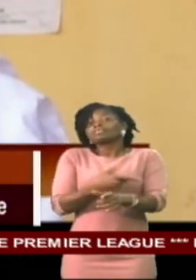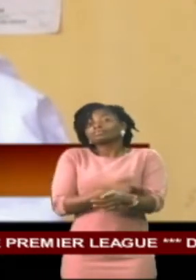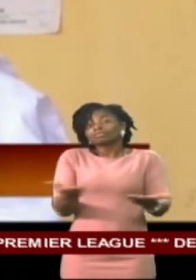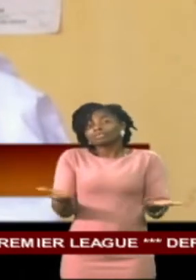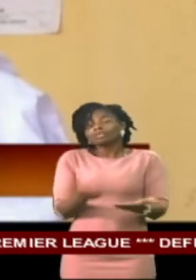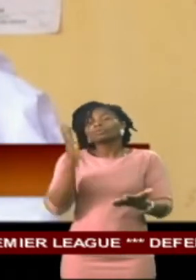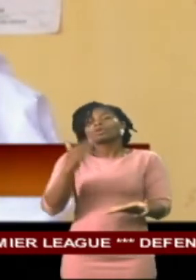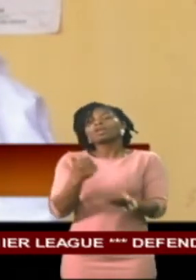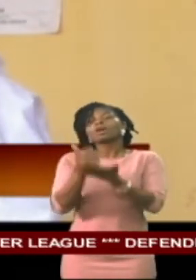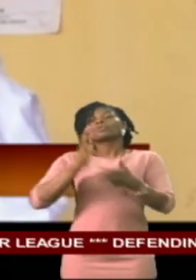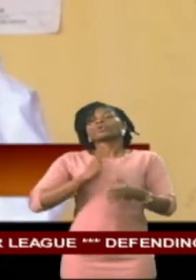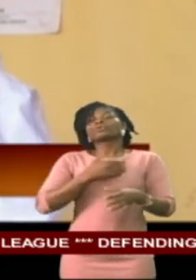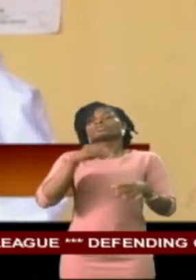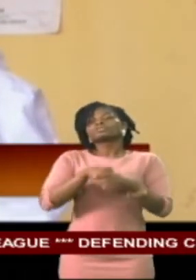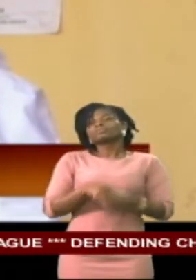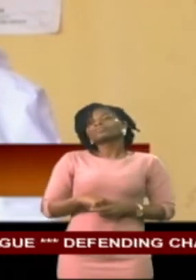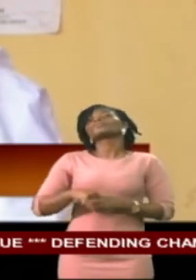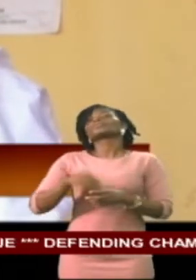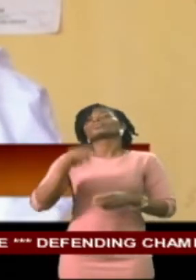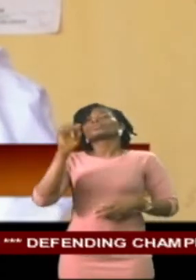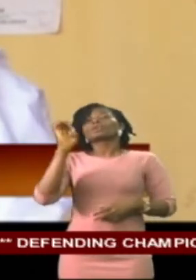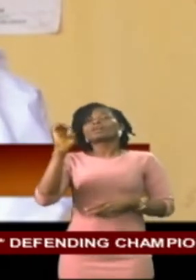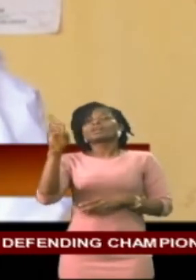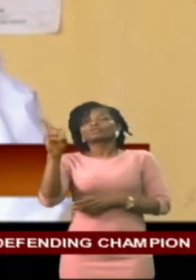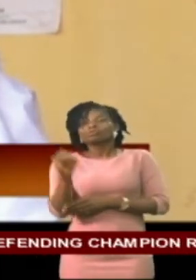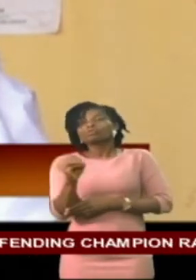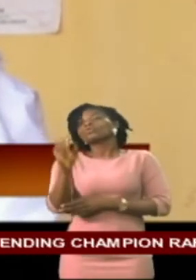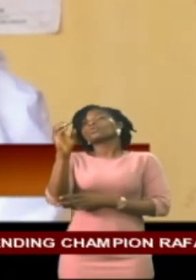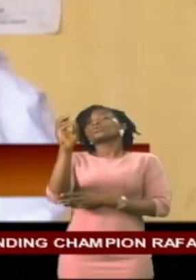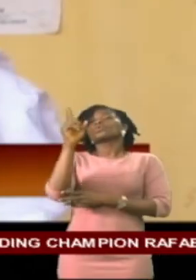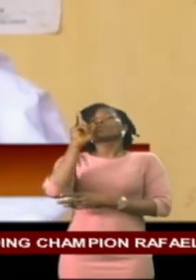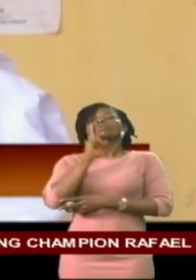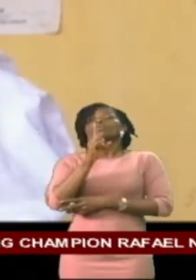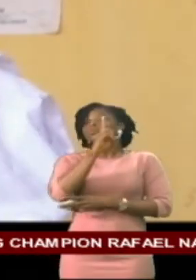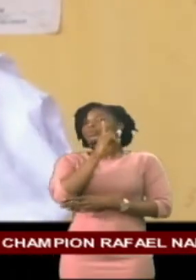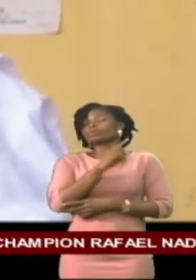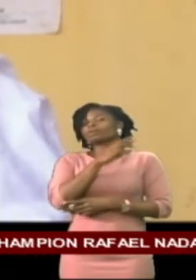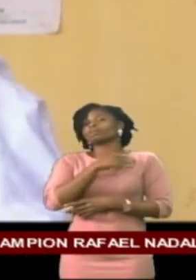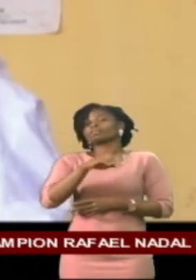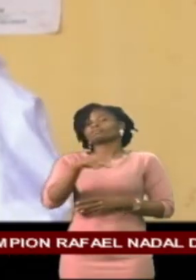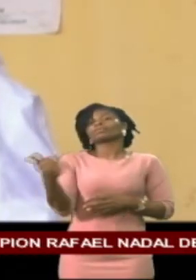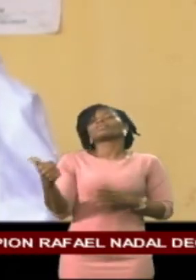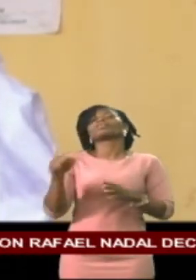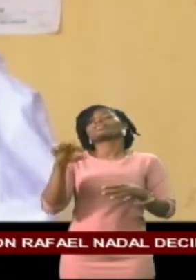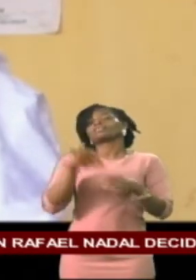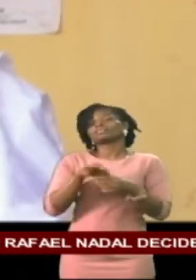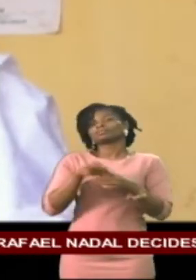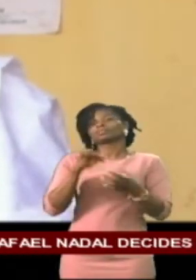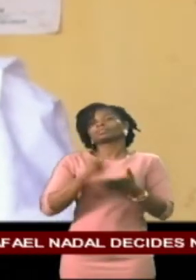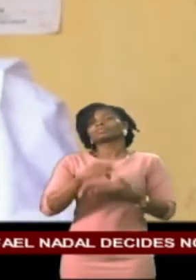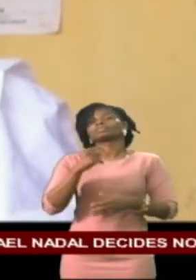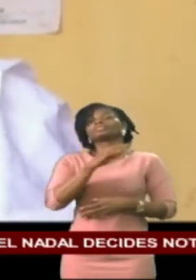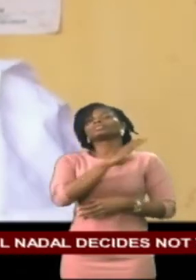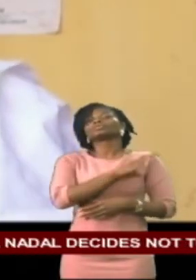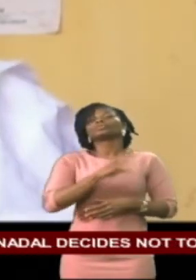Edo, Ondo, and so many by-elections that the Commission is going